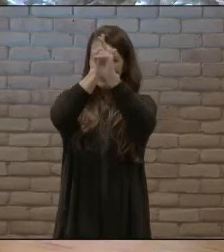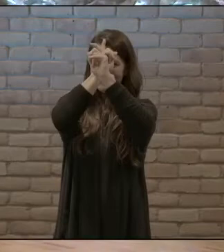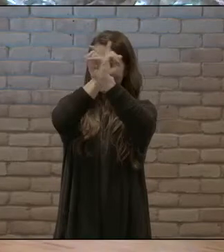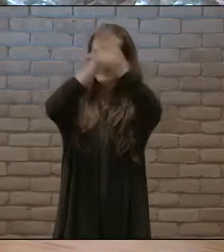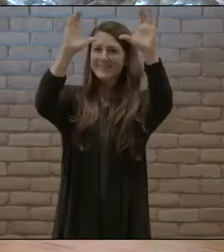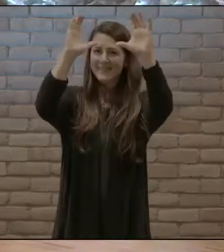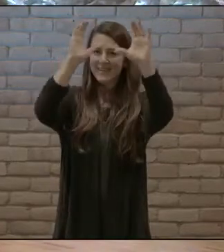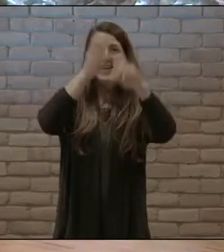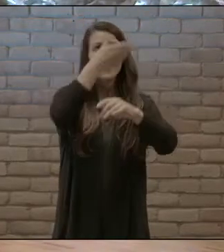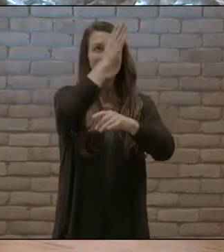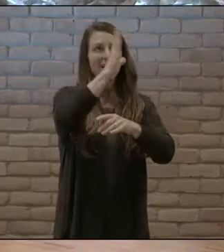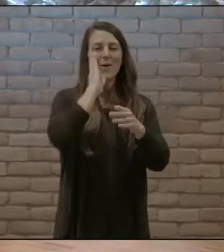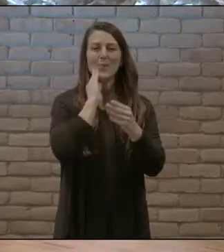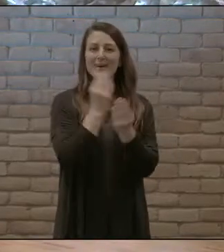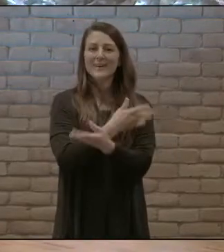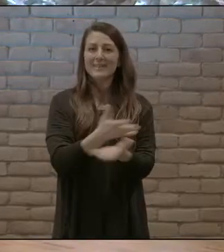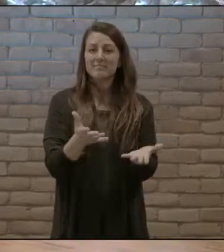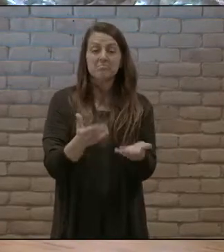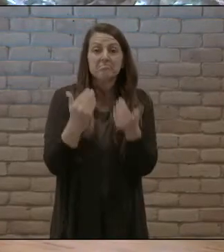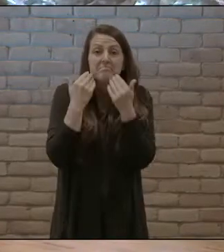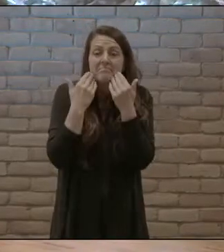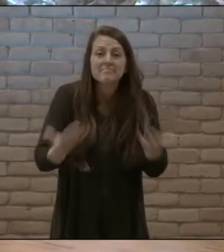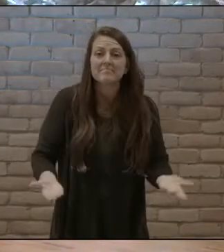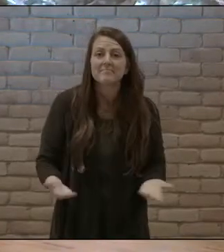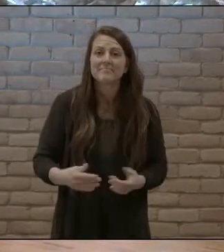to us in this next season of ministry. I don't know.